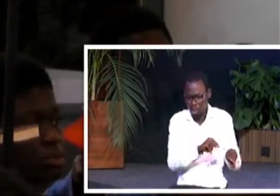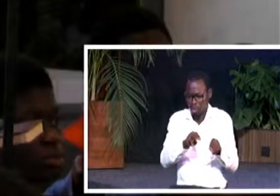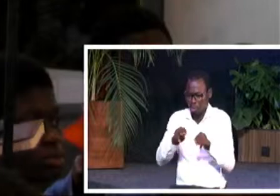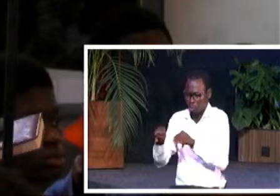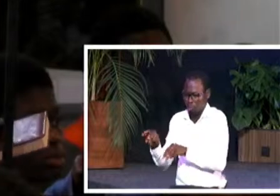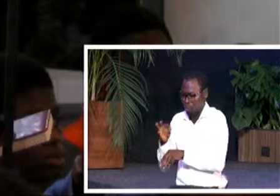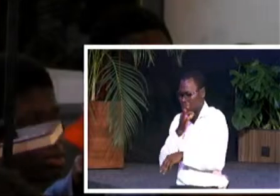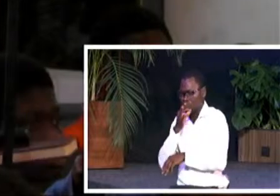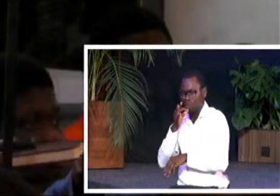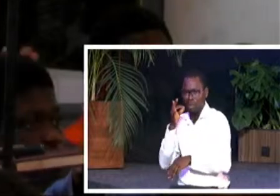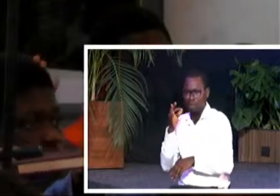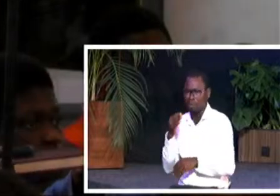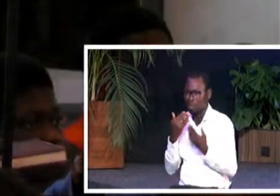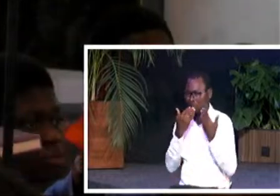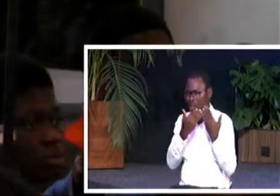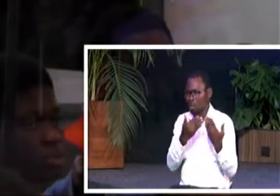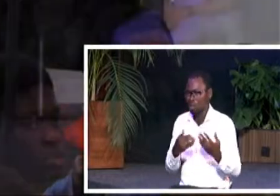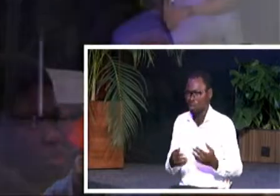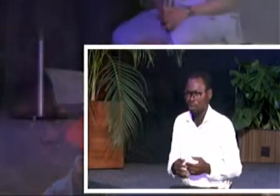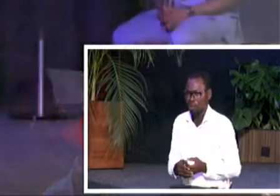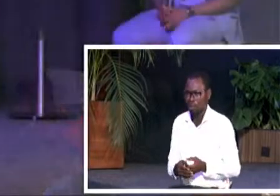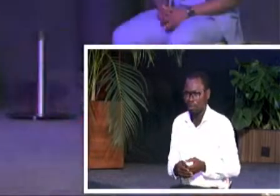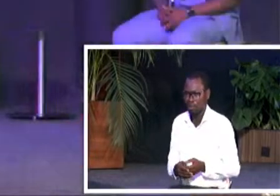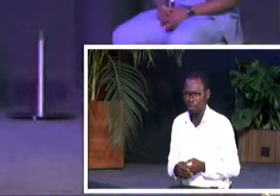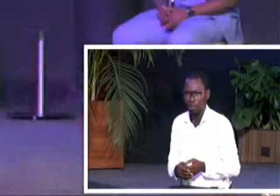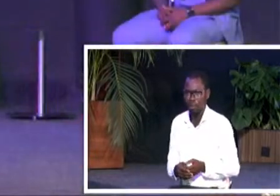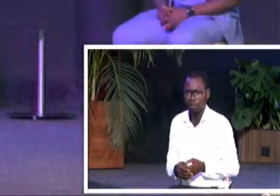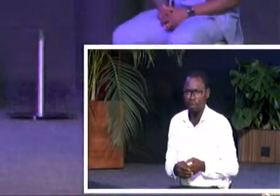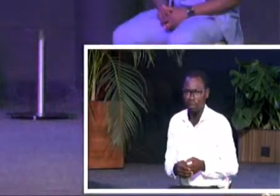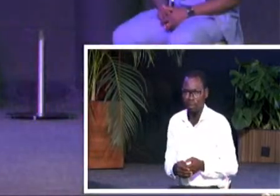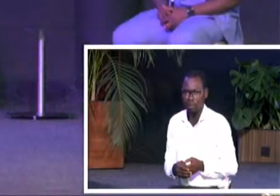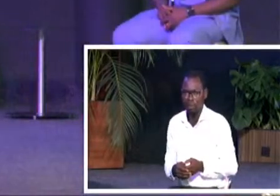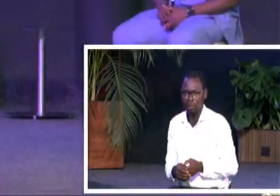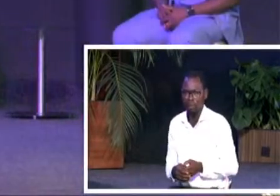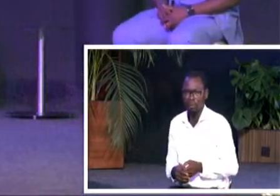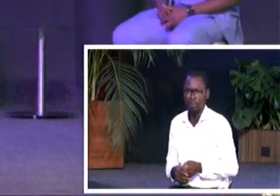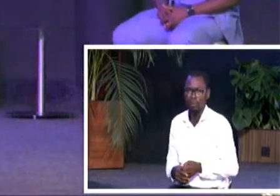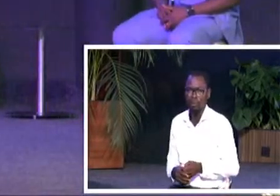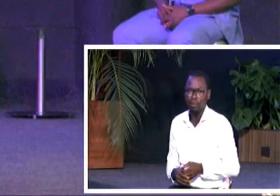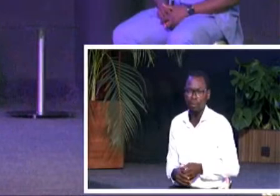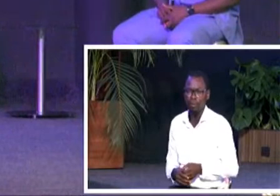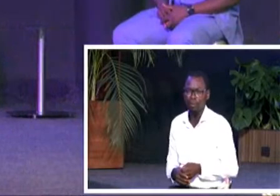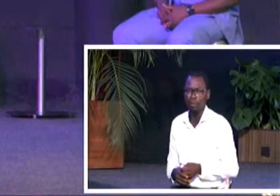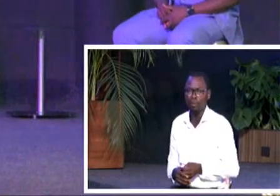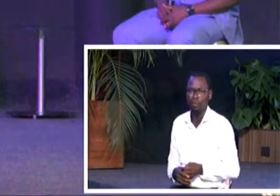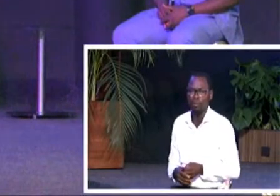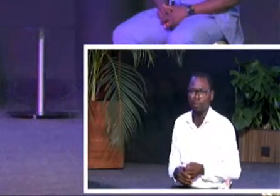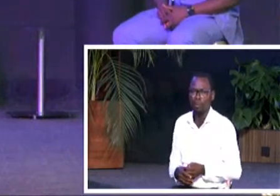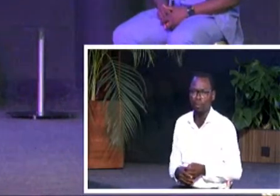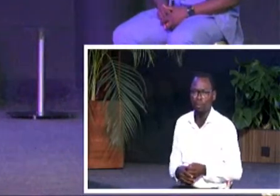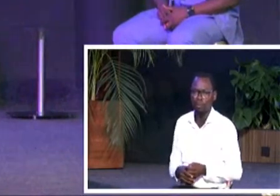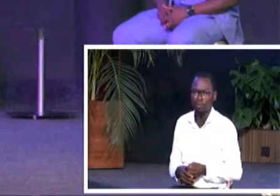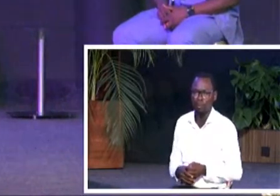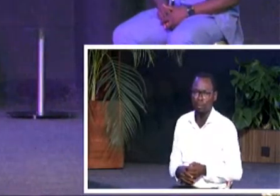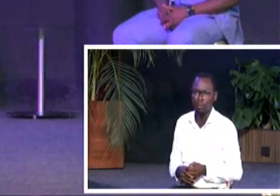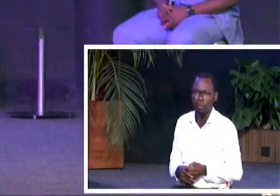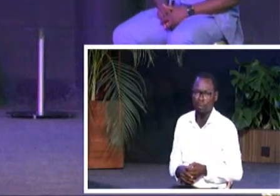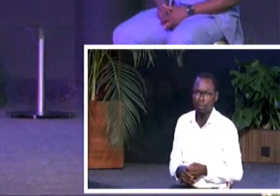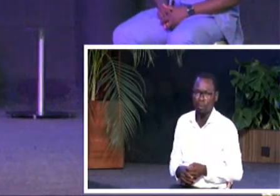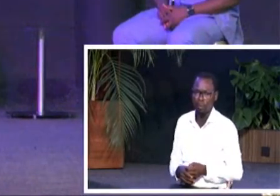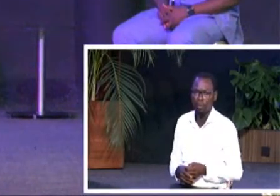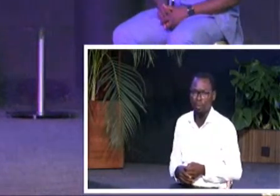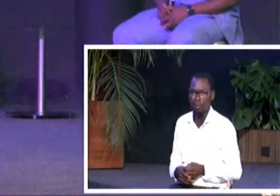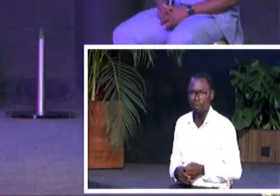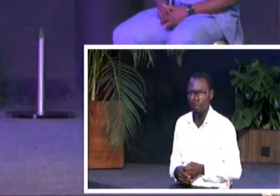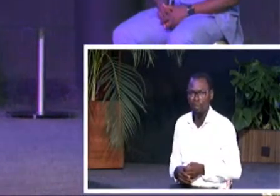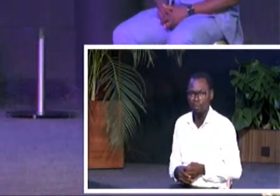very much. Thank you very much. Great question. Challenges, solutions, and advice to potential entrants. Beautiful. Yes.